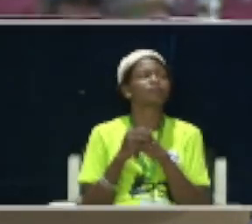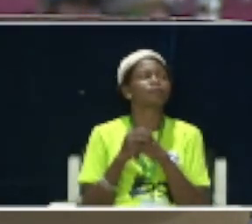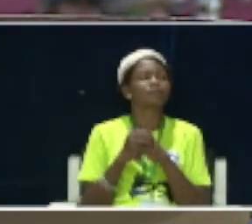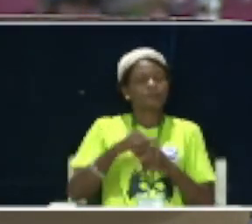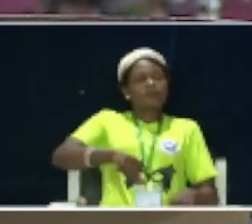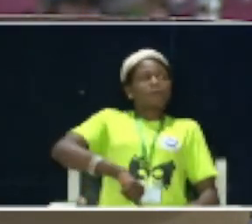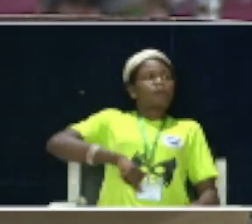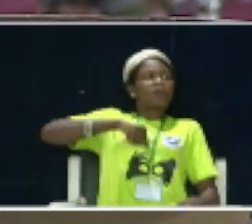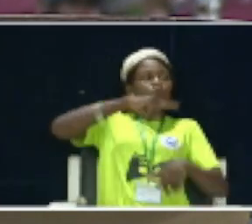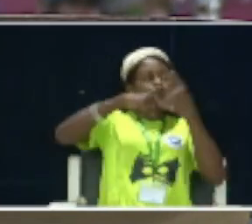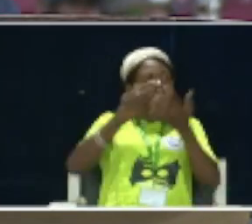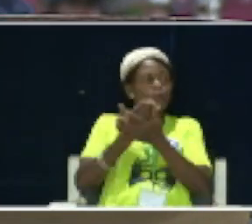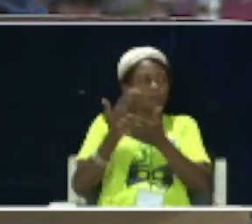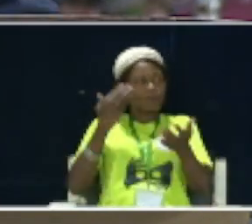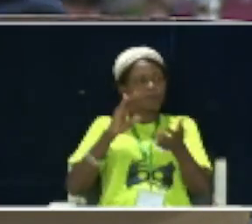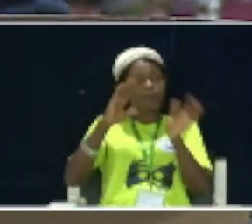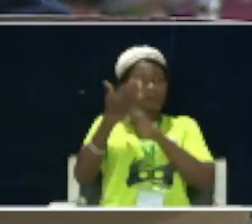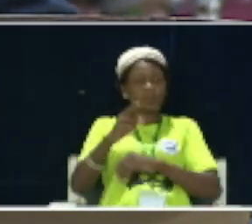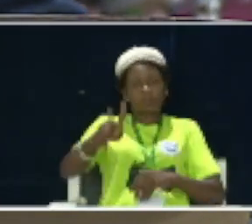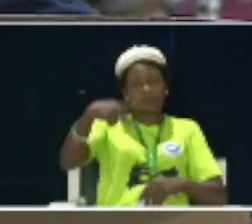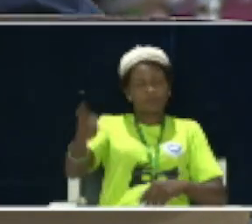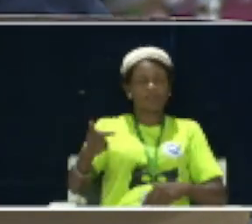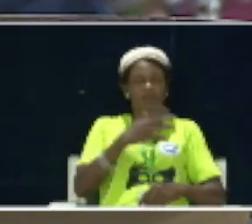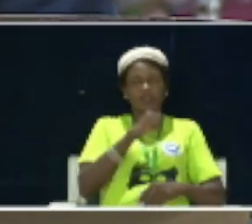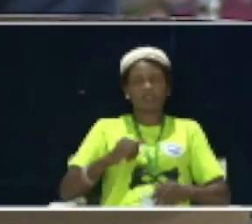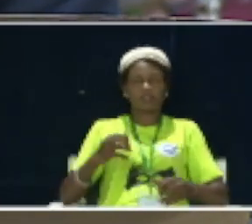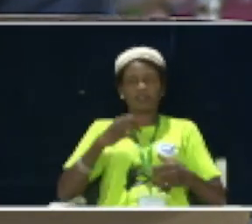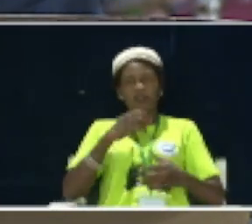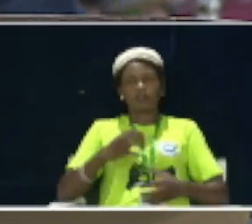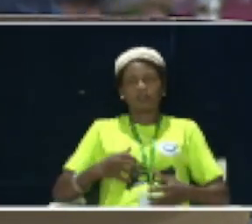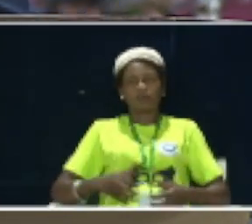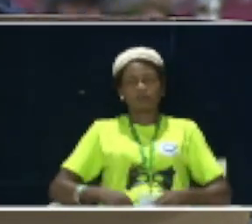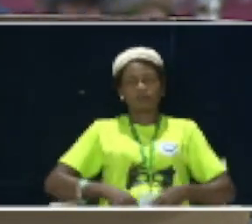Pride goes before fall. And an haughty spirit before destruction.